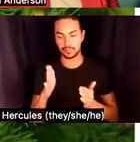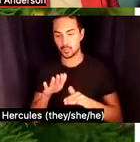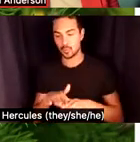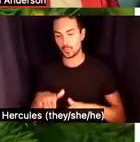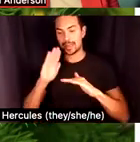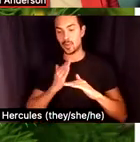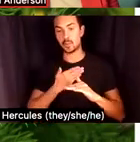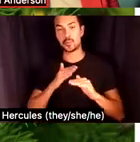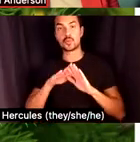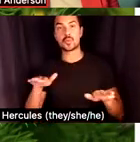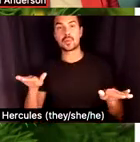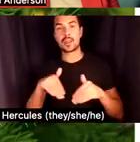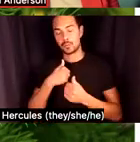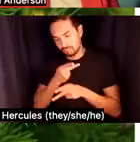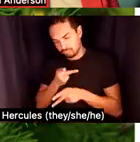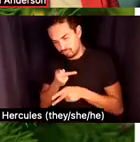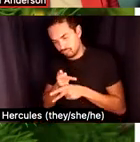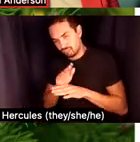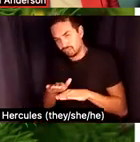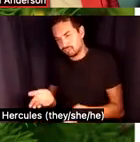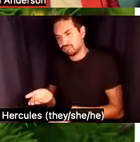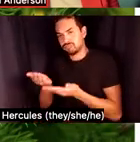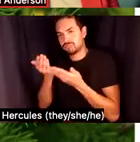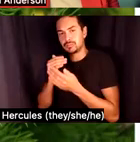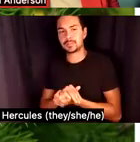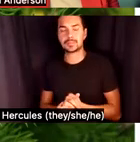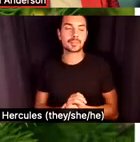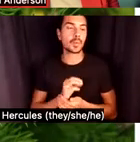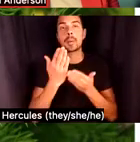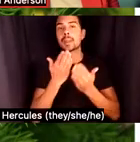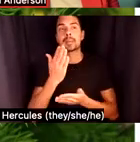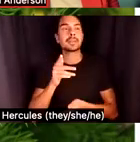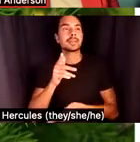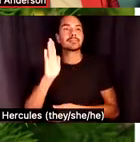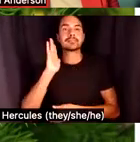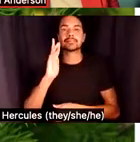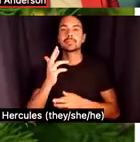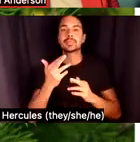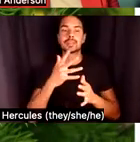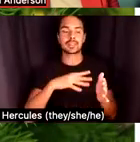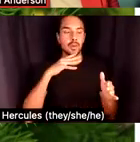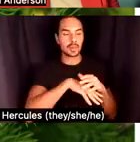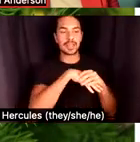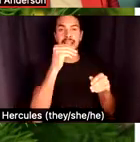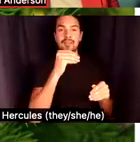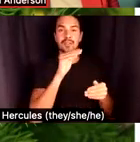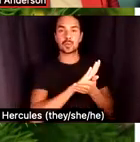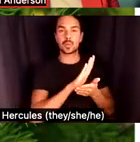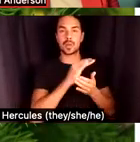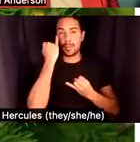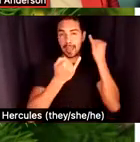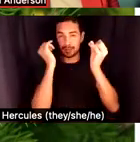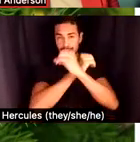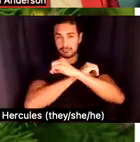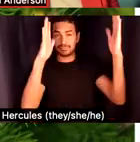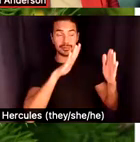How you even felt within the relationships that you were going to be in, like after you left boarding school, right? And so thinking about how does that then trickle